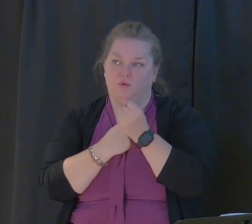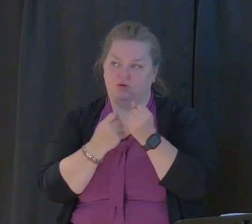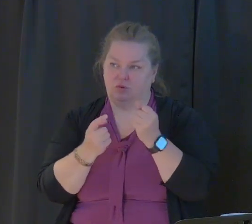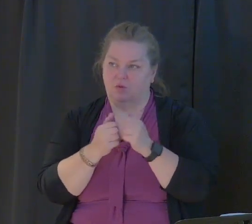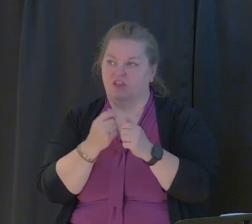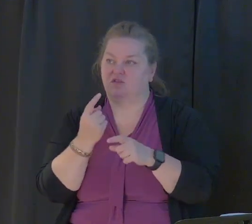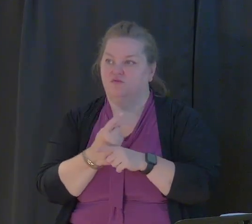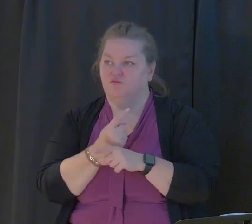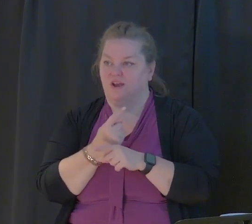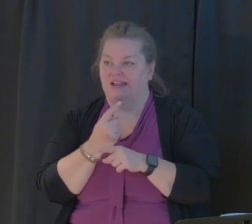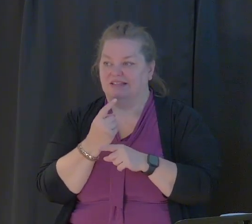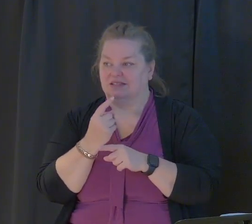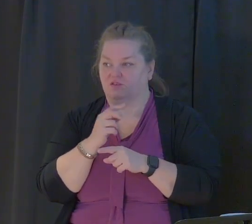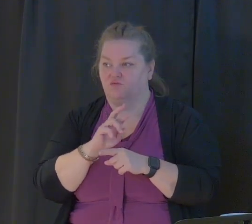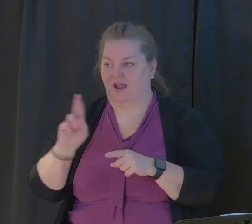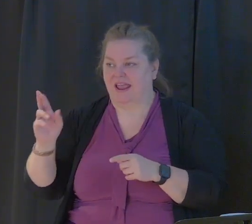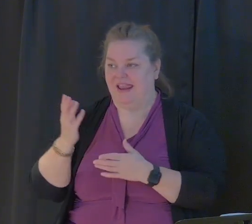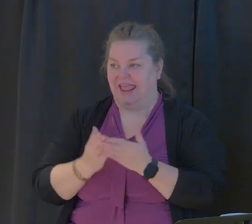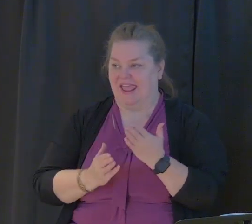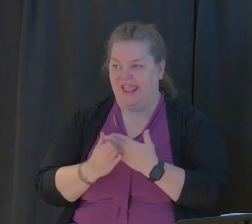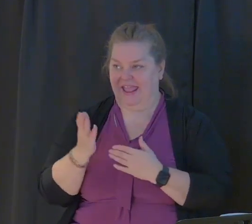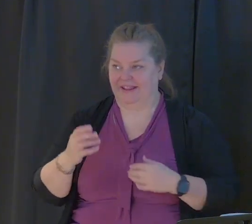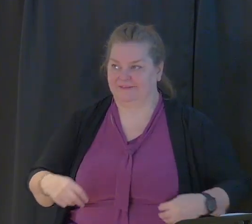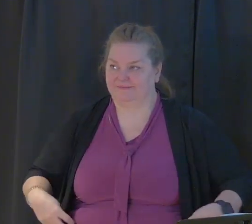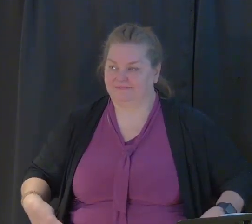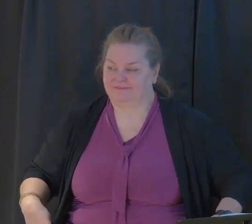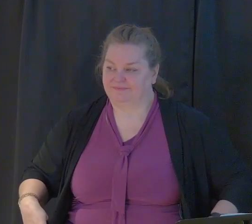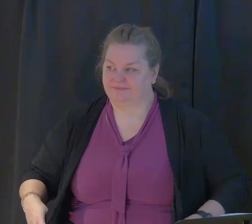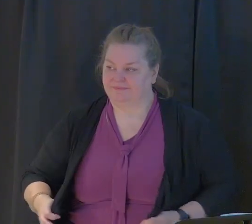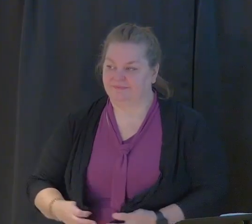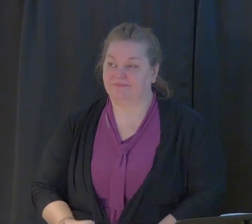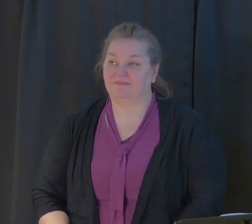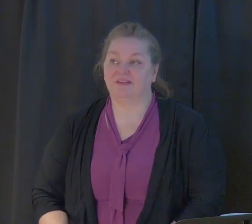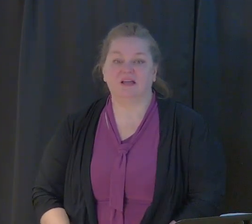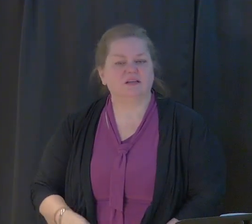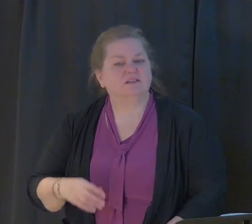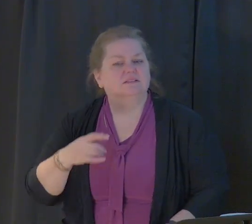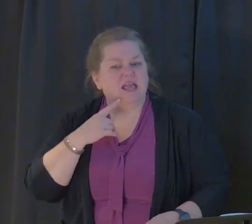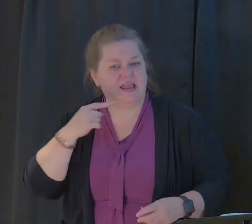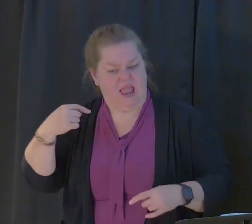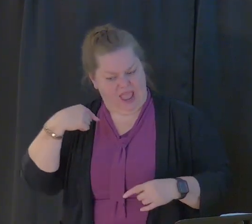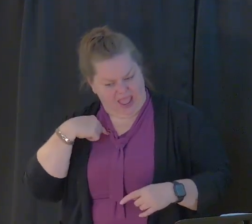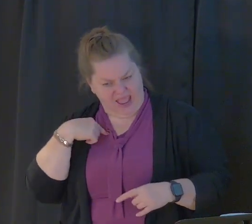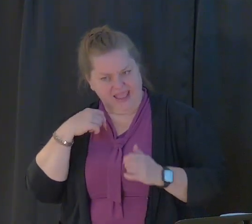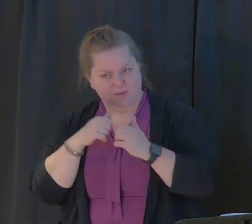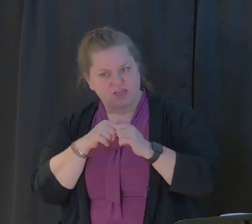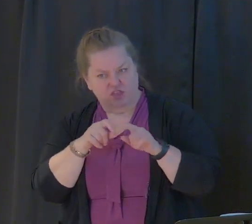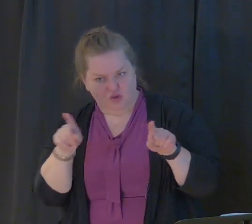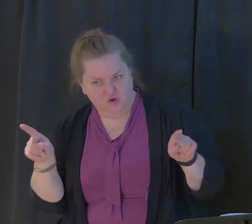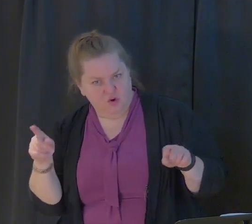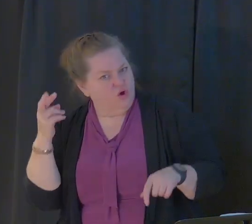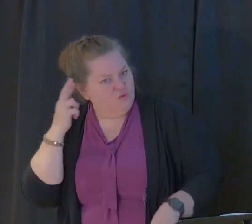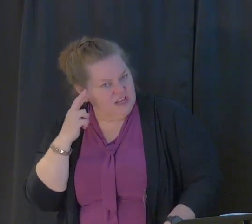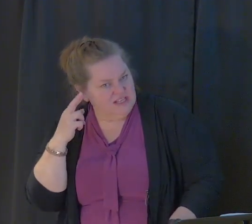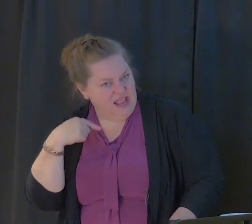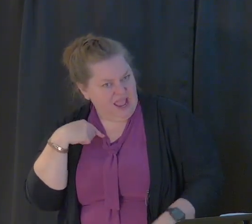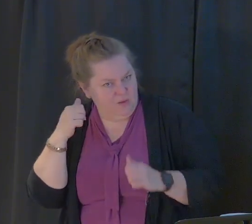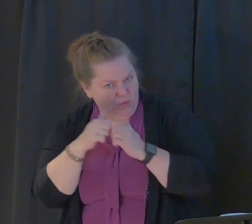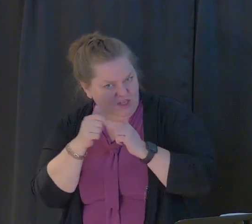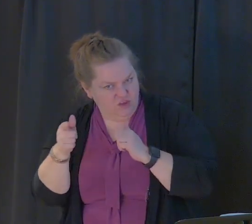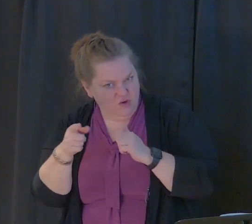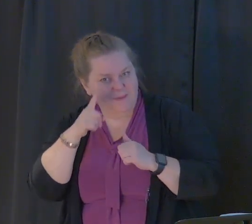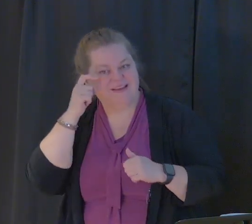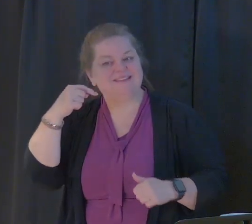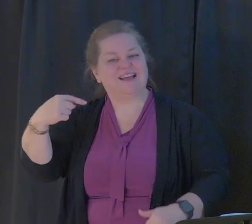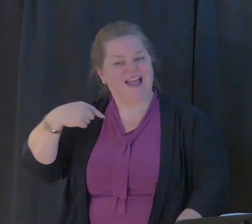with my righteous right hand. He says, I am with you. He says, the reason I'm with you is because I am